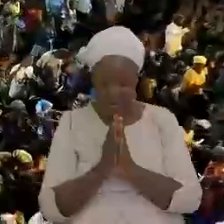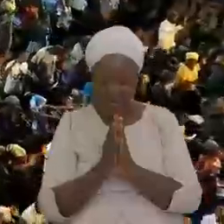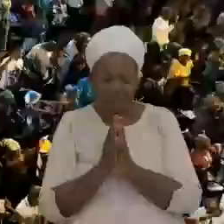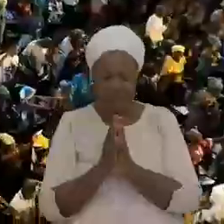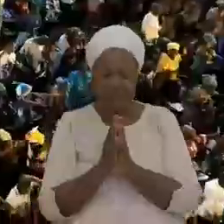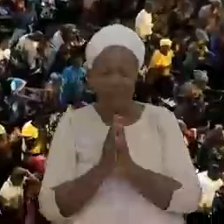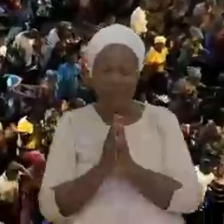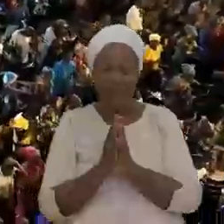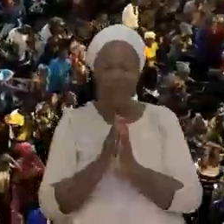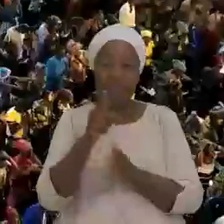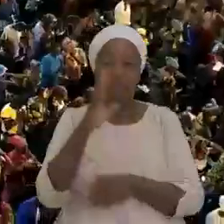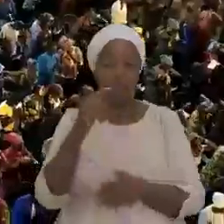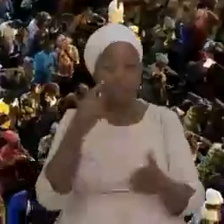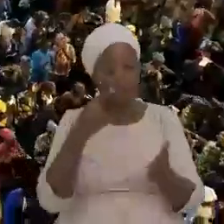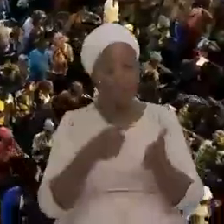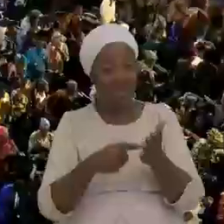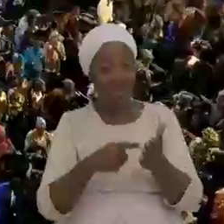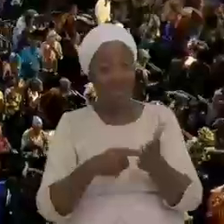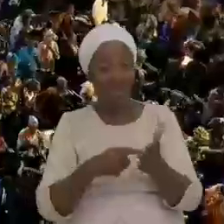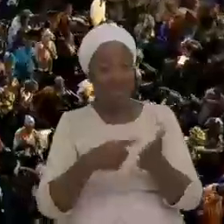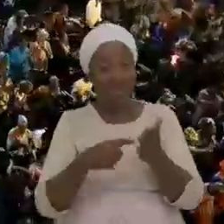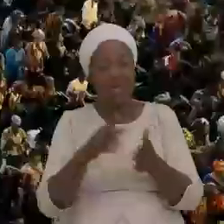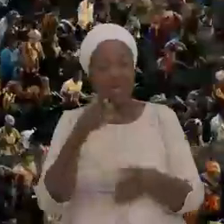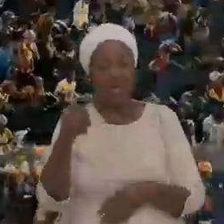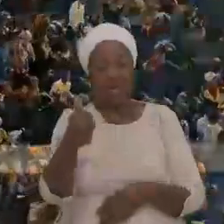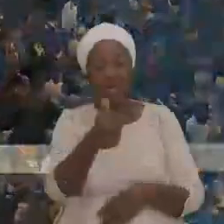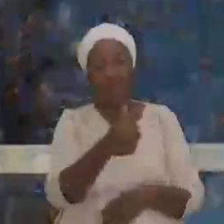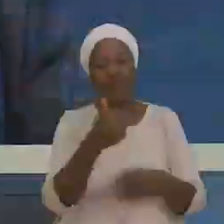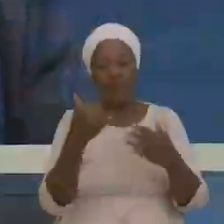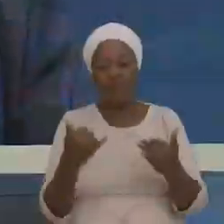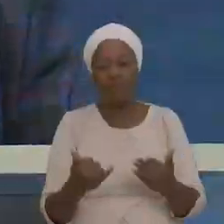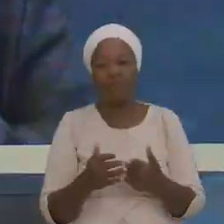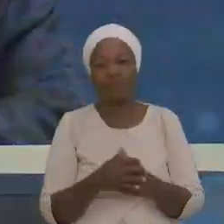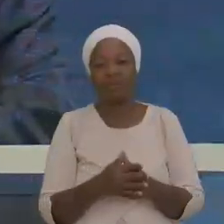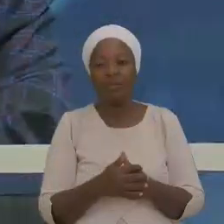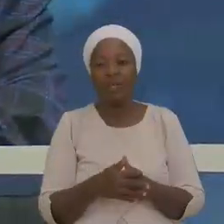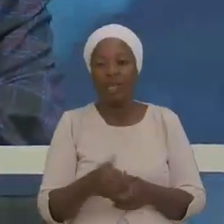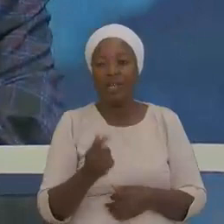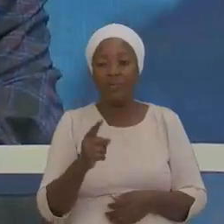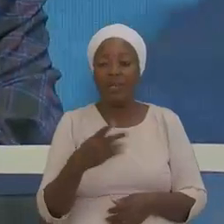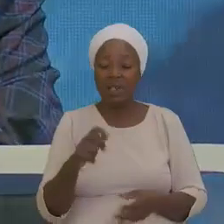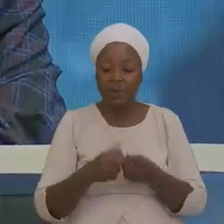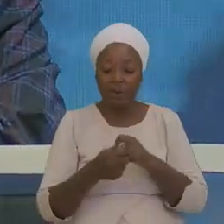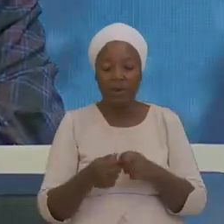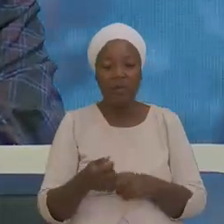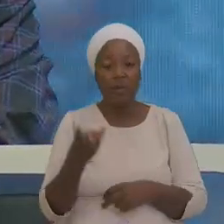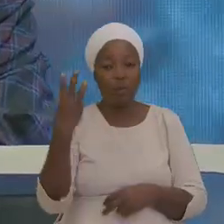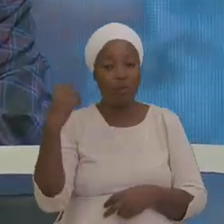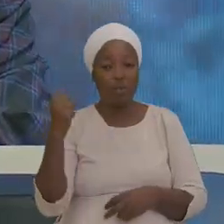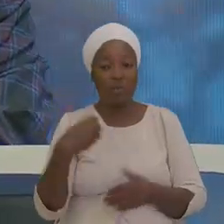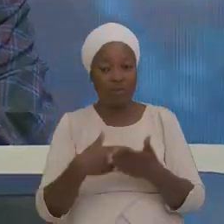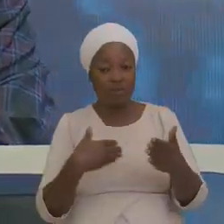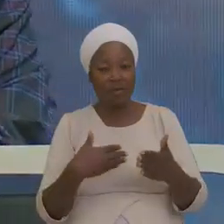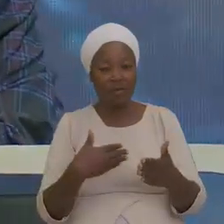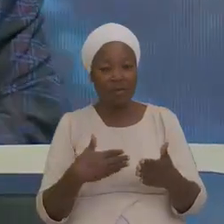You will check yourself now. Anywhere the problem was, this